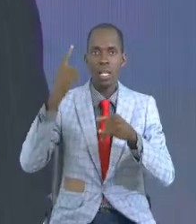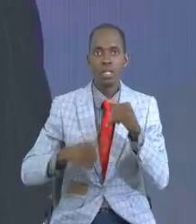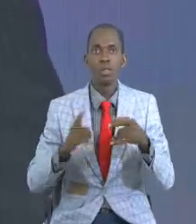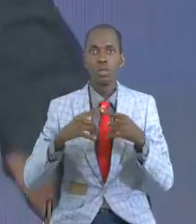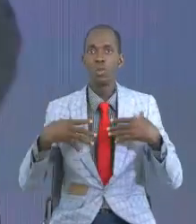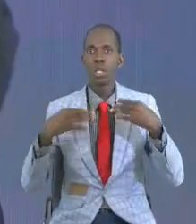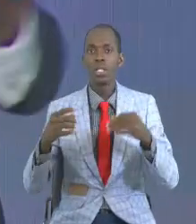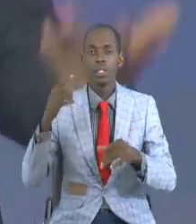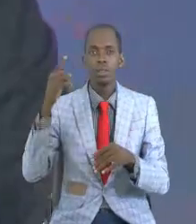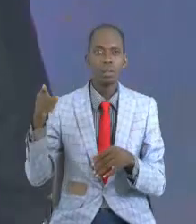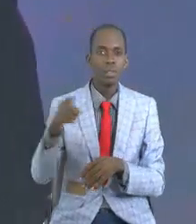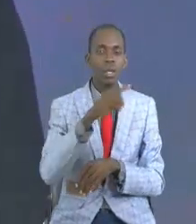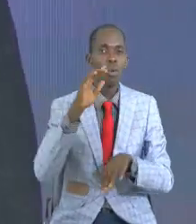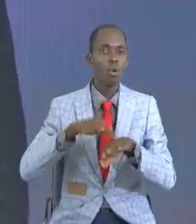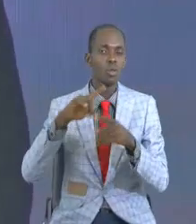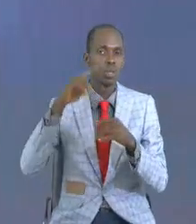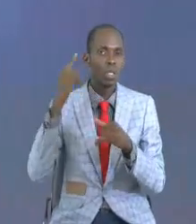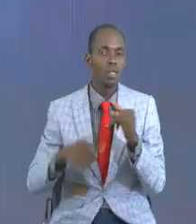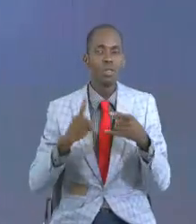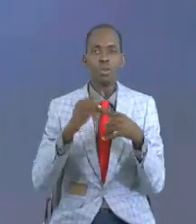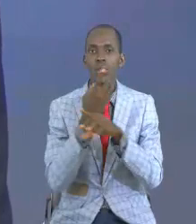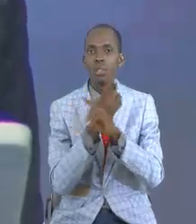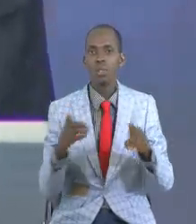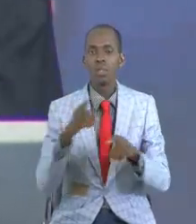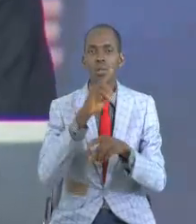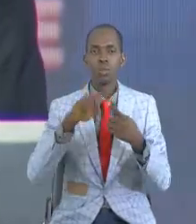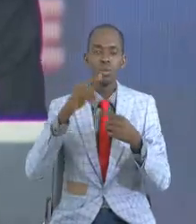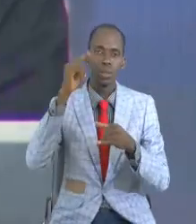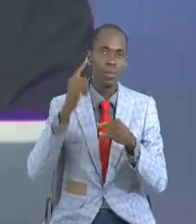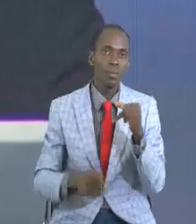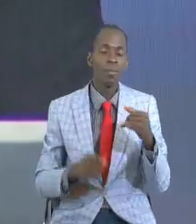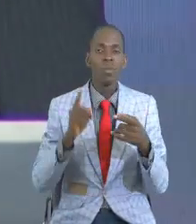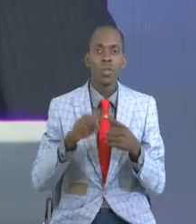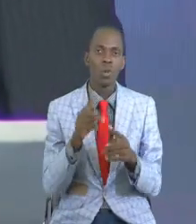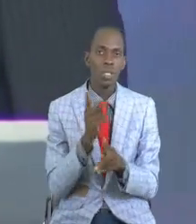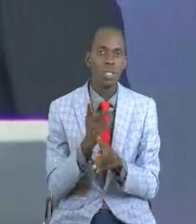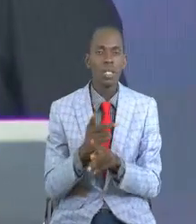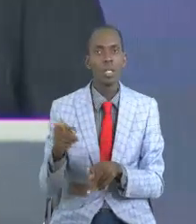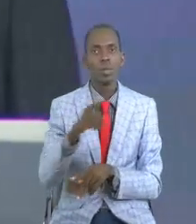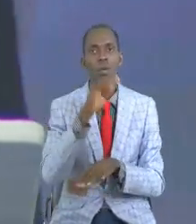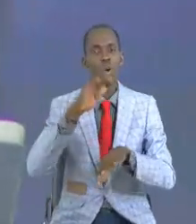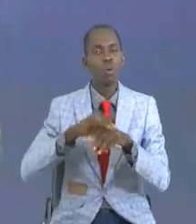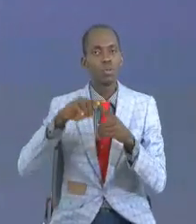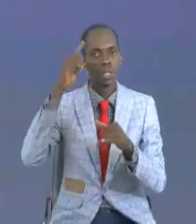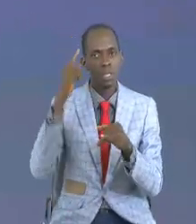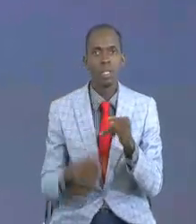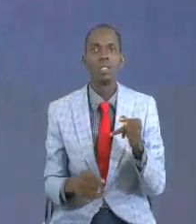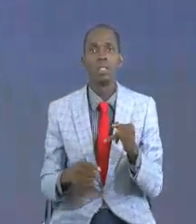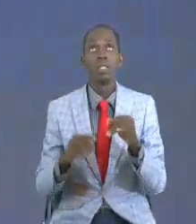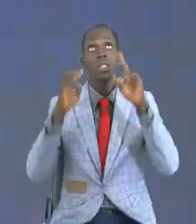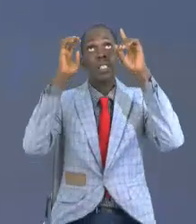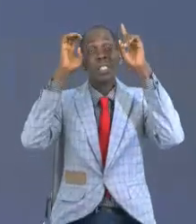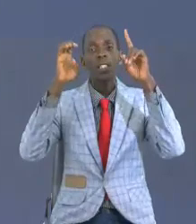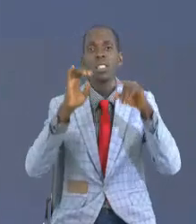the uttermost, to deliver them to the uttermost, to sustain them to the uttermost. He